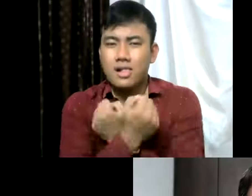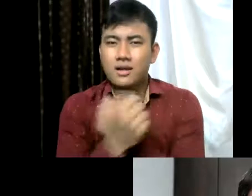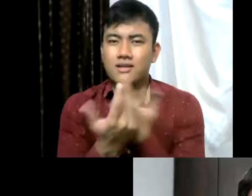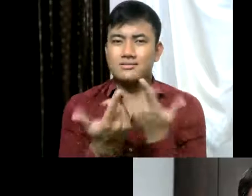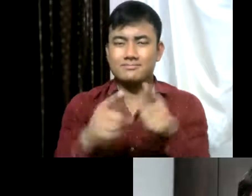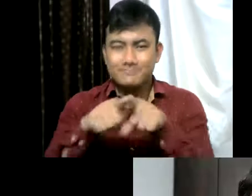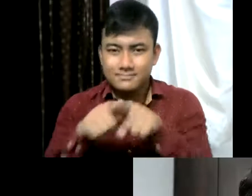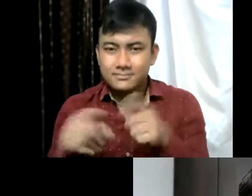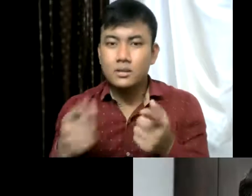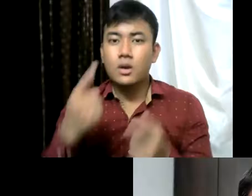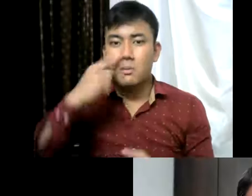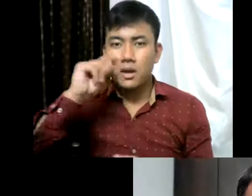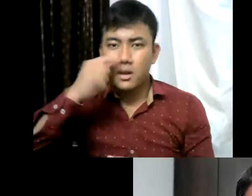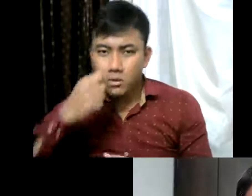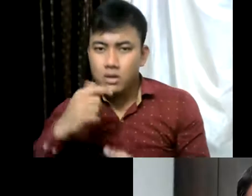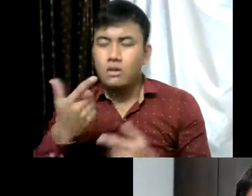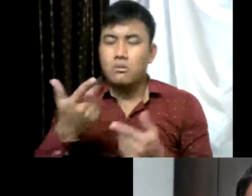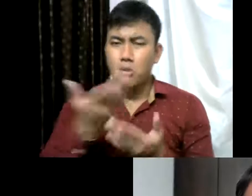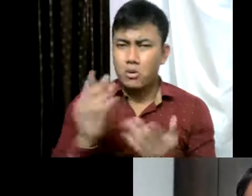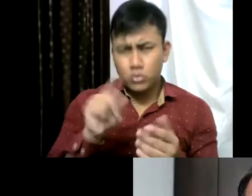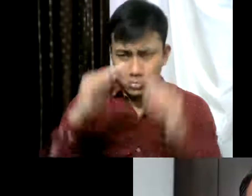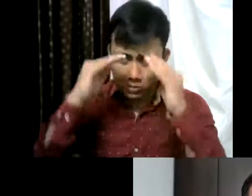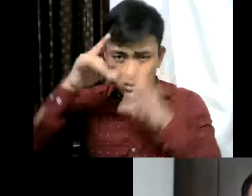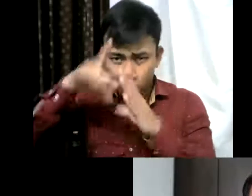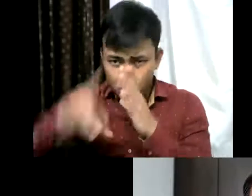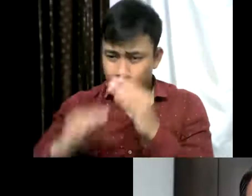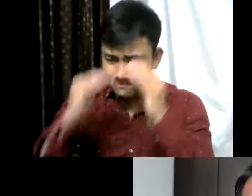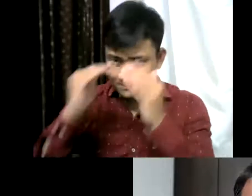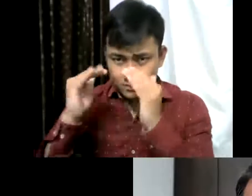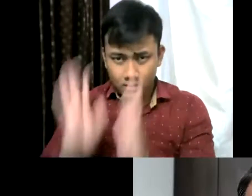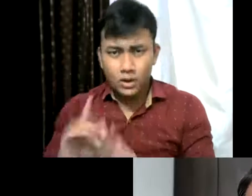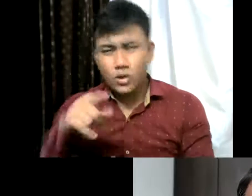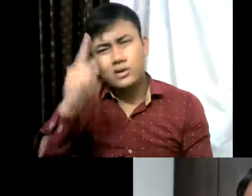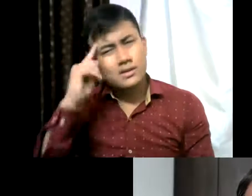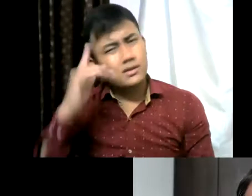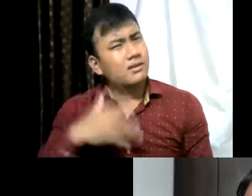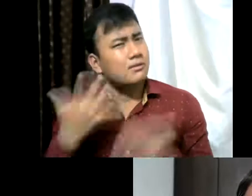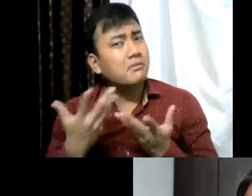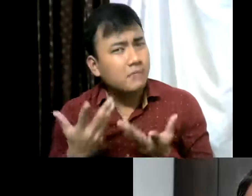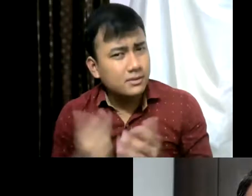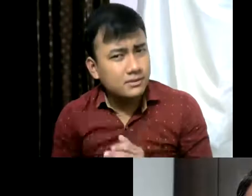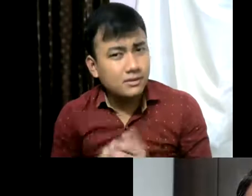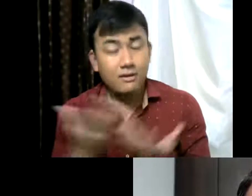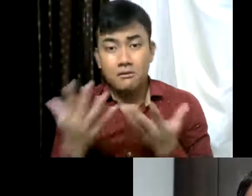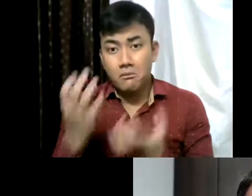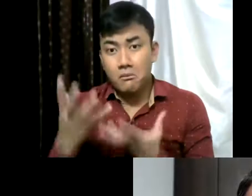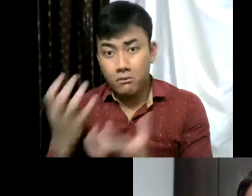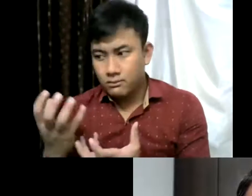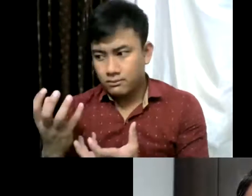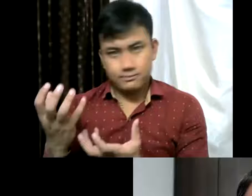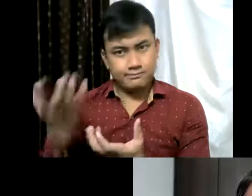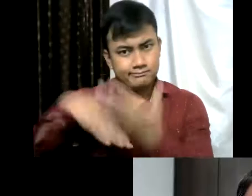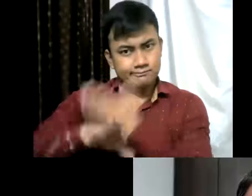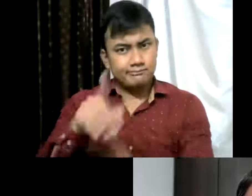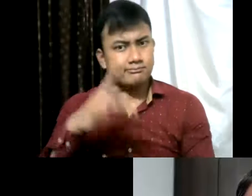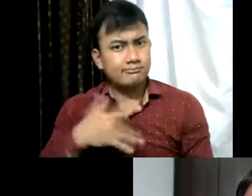relationships, sex, and desires in your very popular podcast, Love Aaj Kal. What are your thoughts on the shifting landscapes of desire specifically in relation to dating